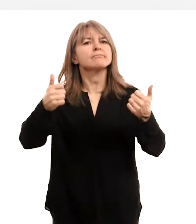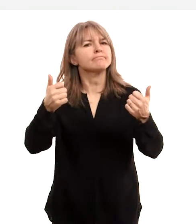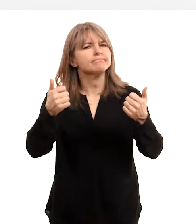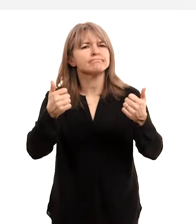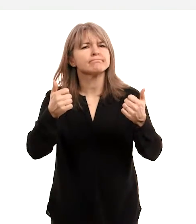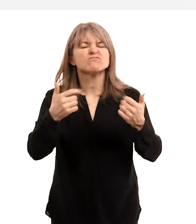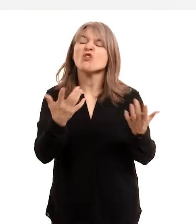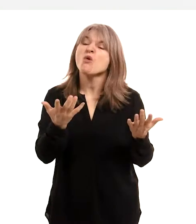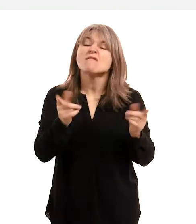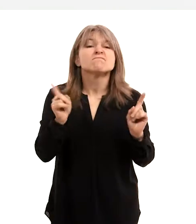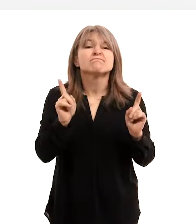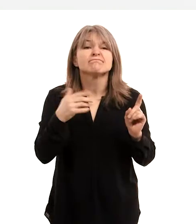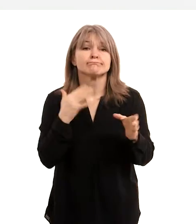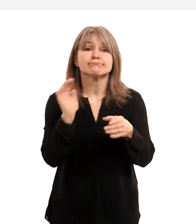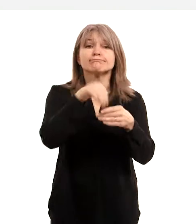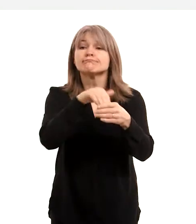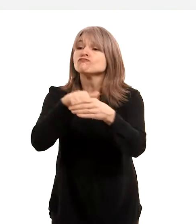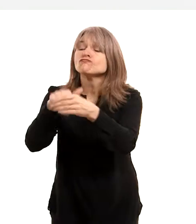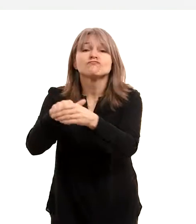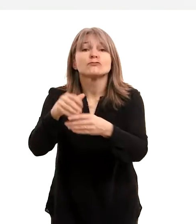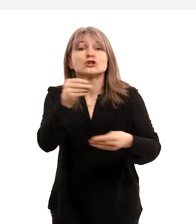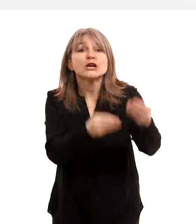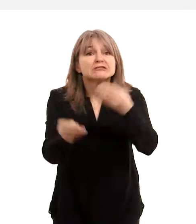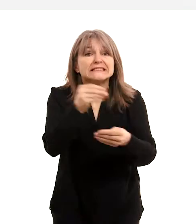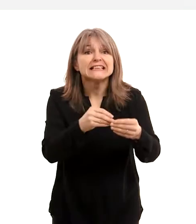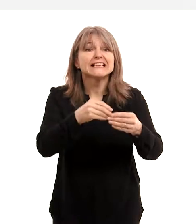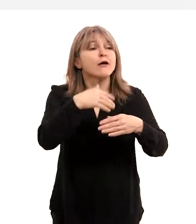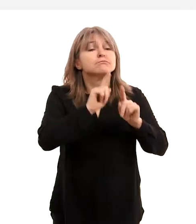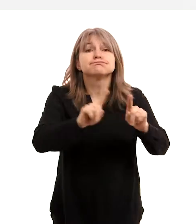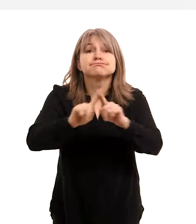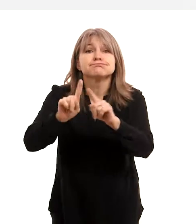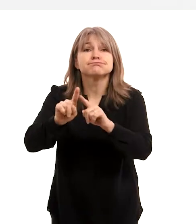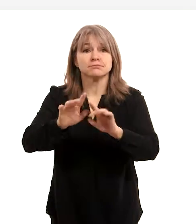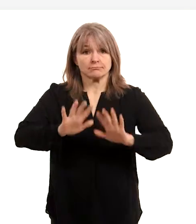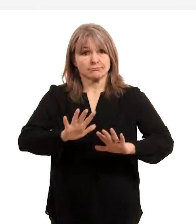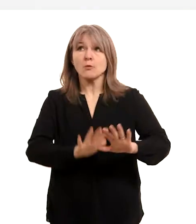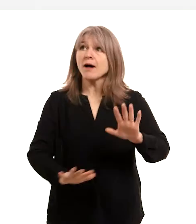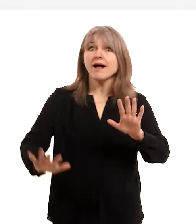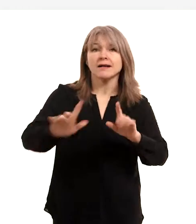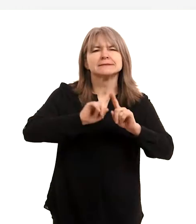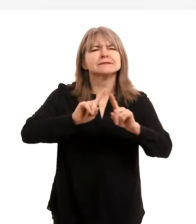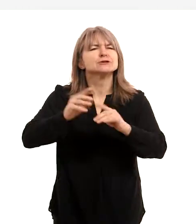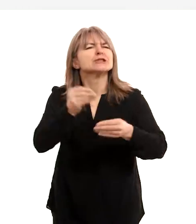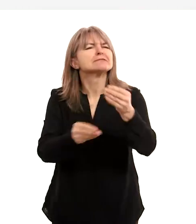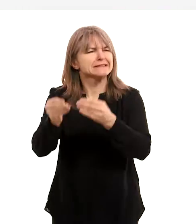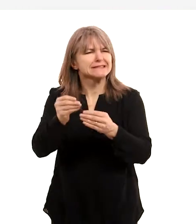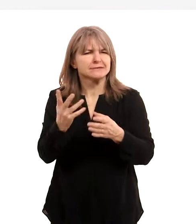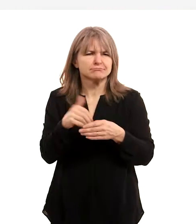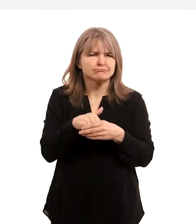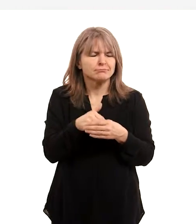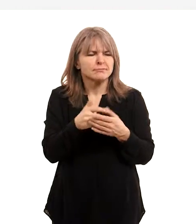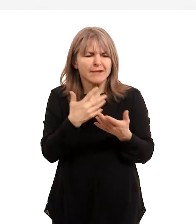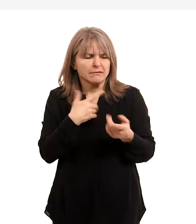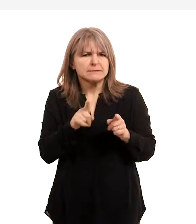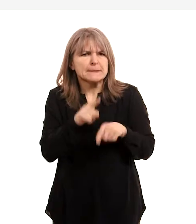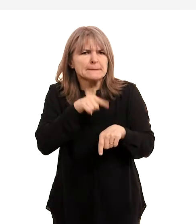some charity work, cancer charity works for various charities in Wales, and I spent a lot of